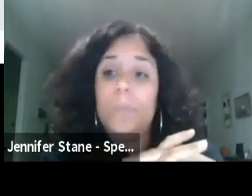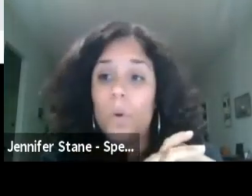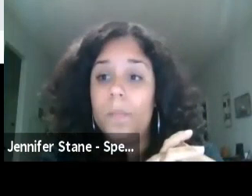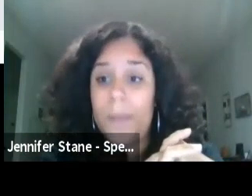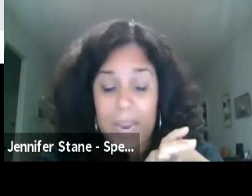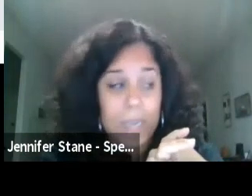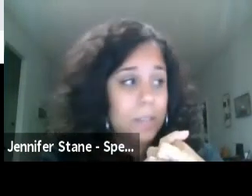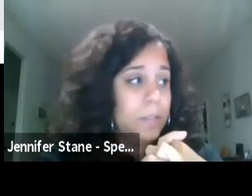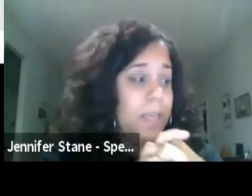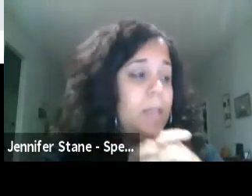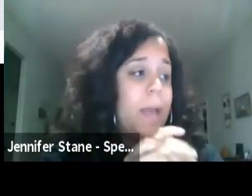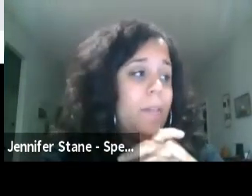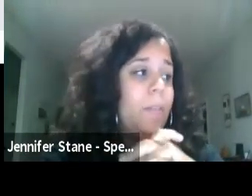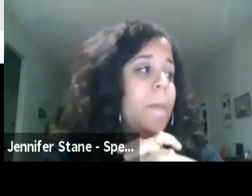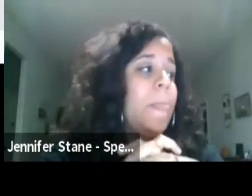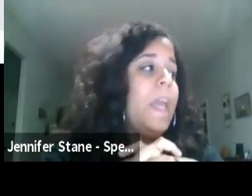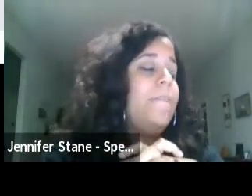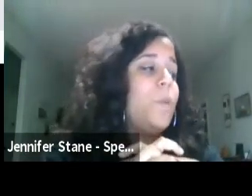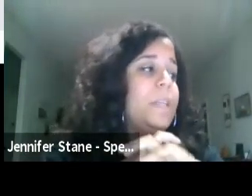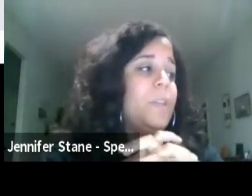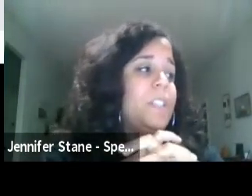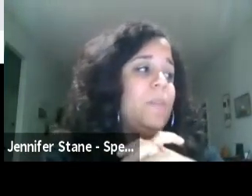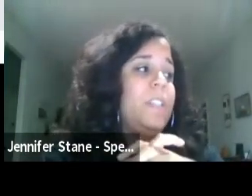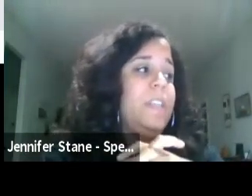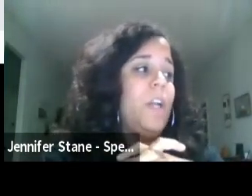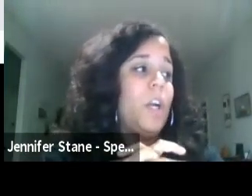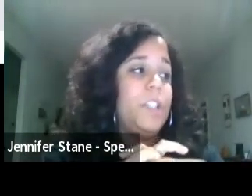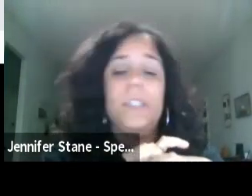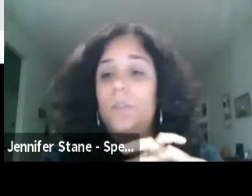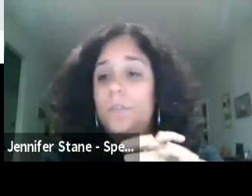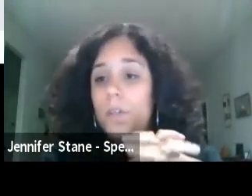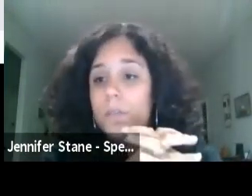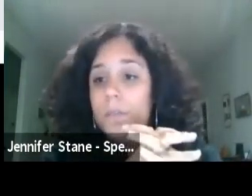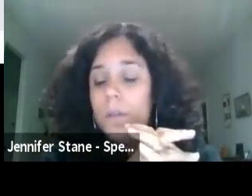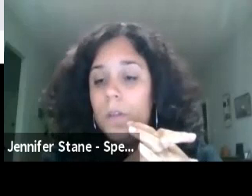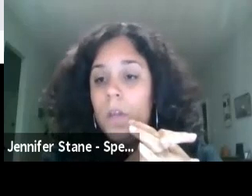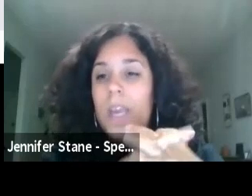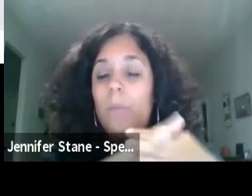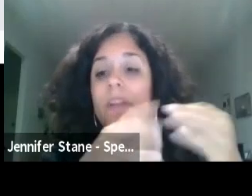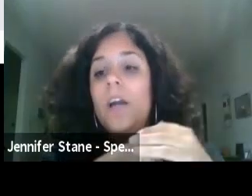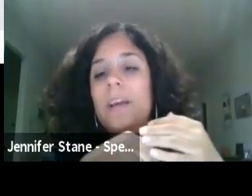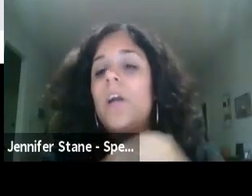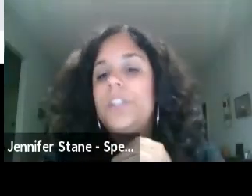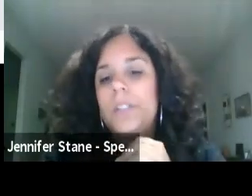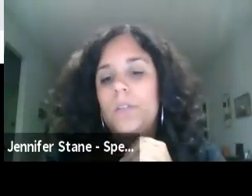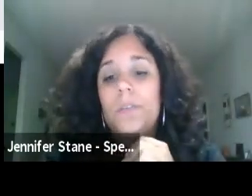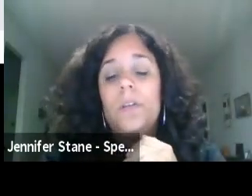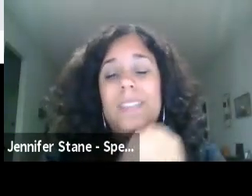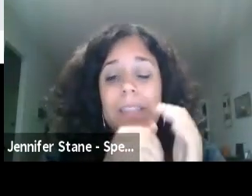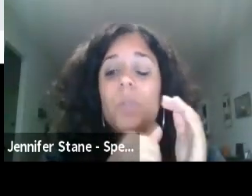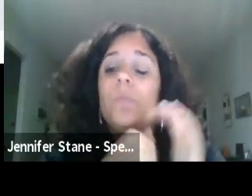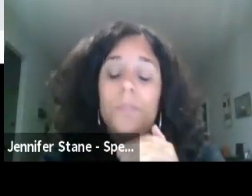15% report pain in the mouth, and 14% receive an urgent dental referral. And when we talk about urgent